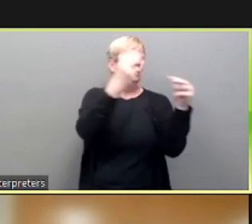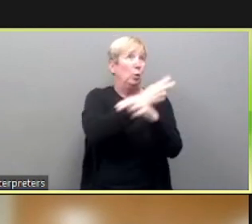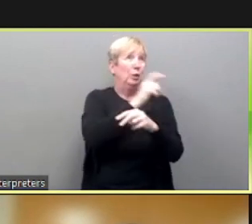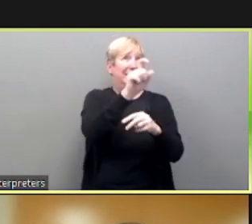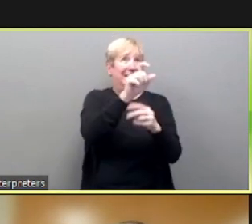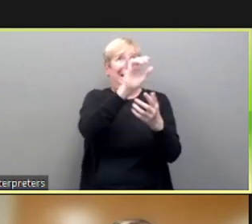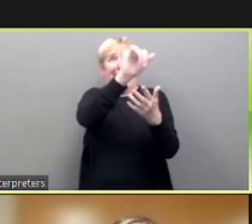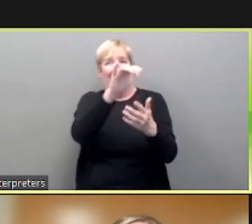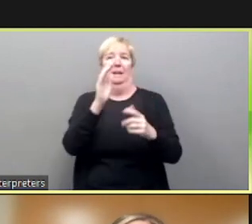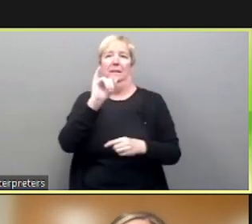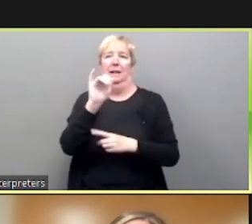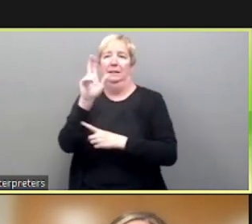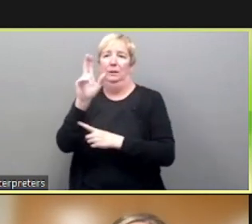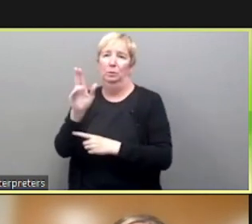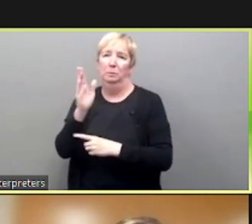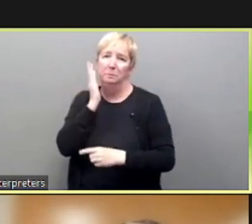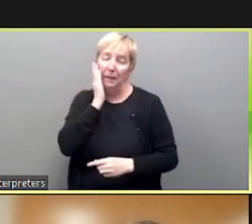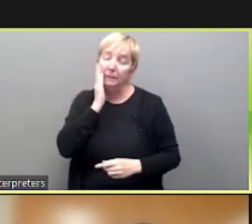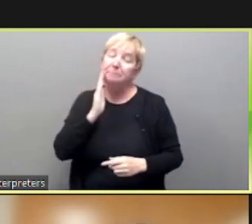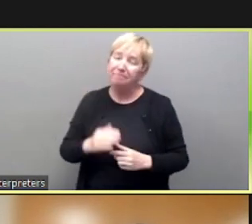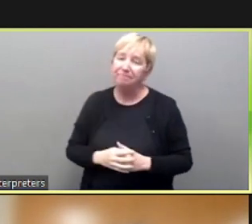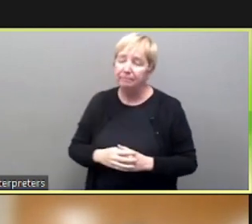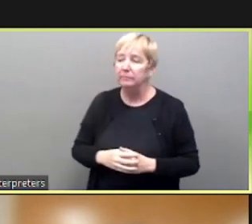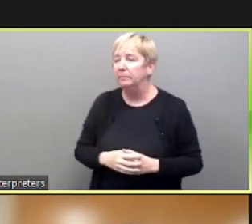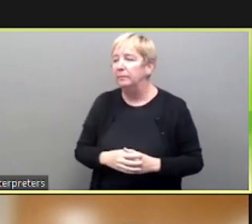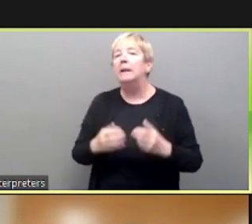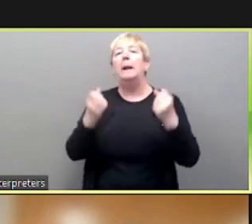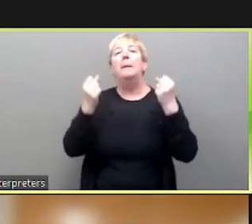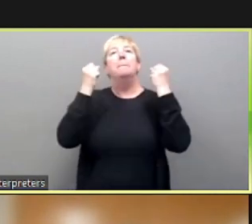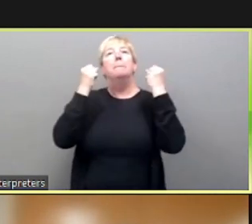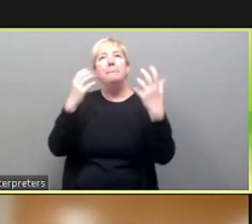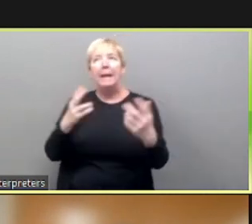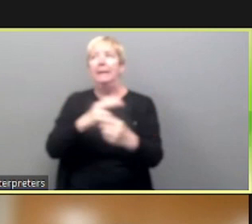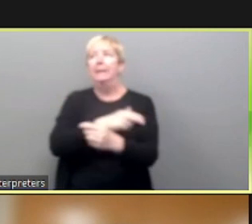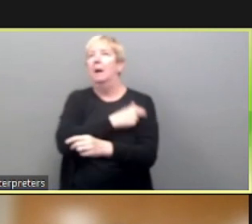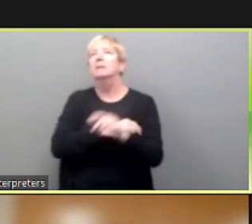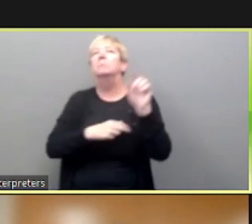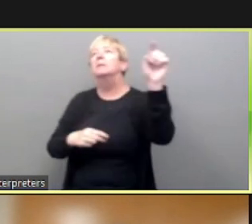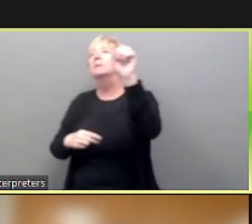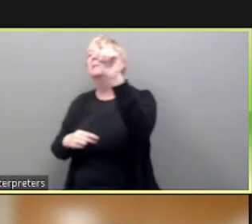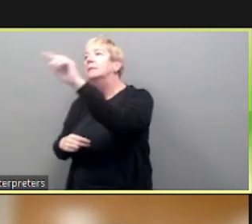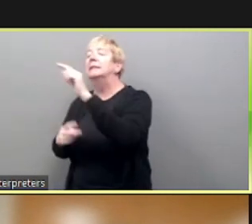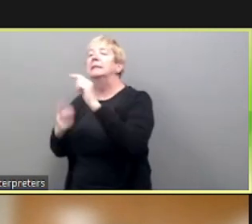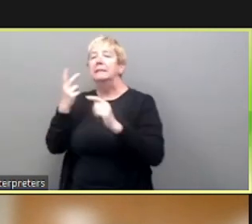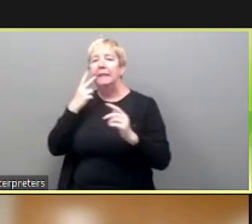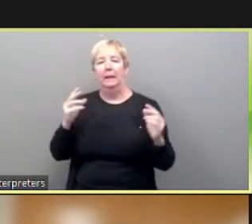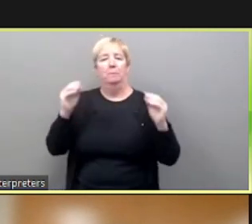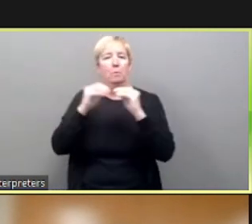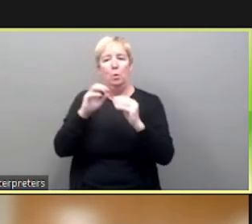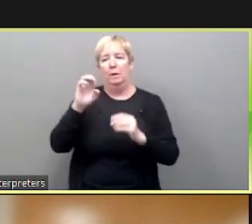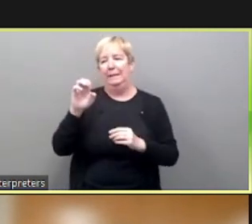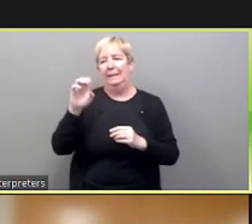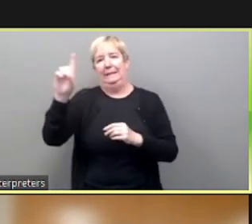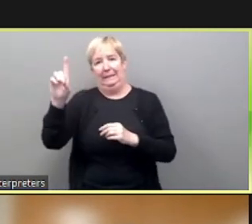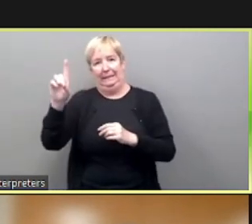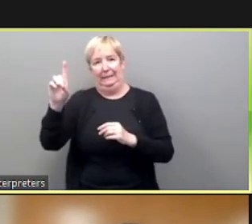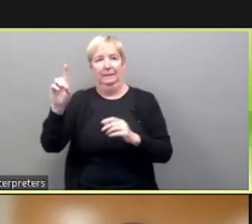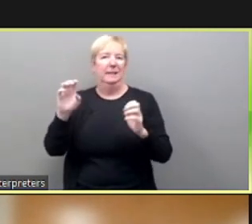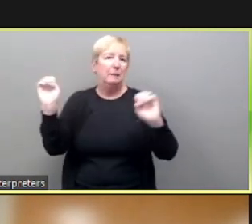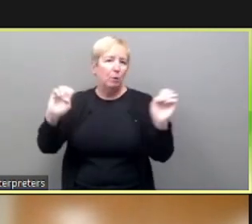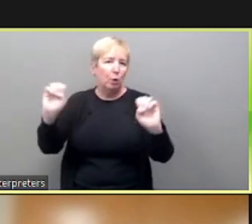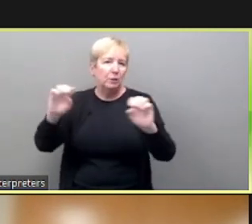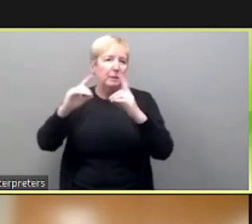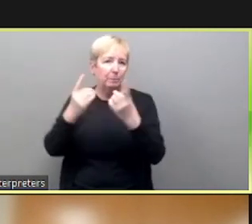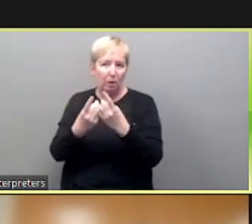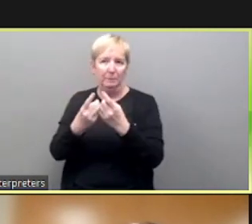different. Many hospitals across the state are seeing higher than normal ED volume check-ins, which alone is problematic because the system